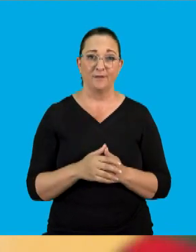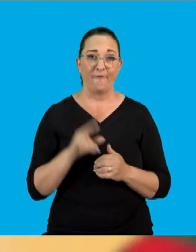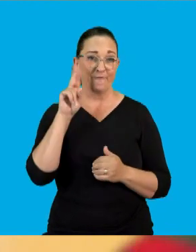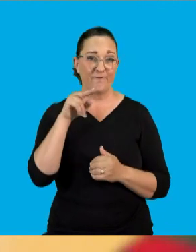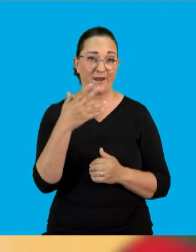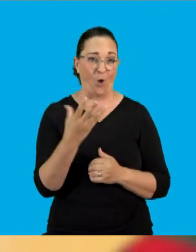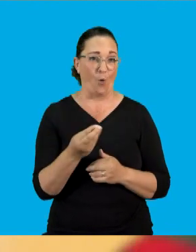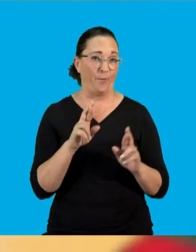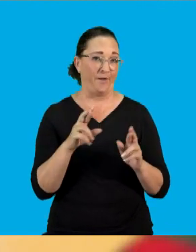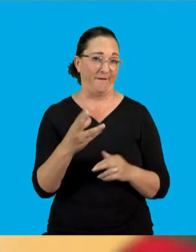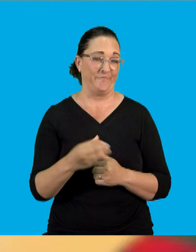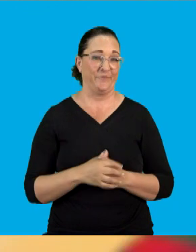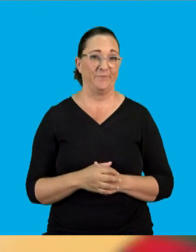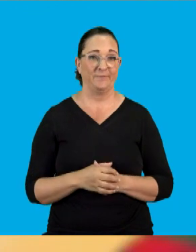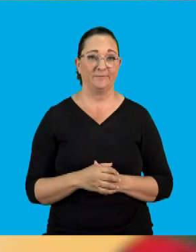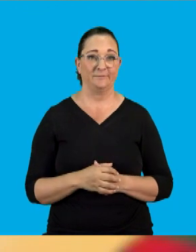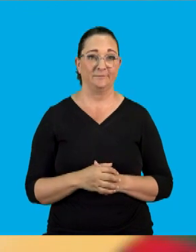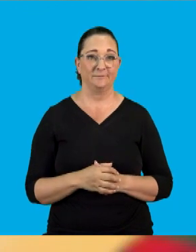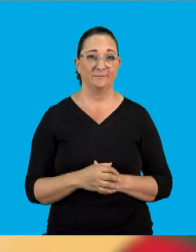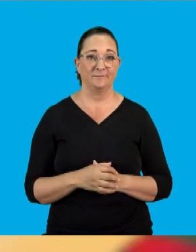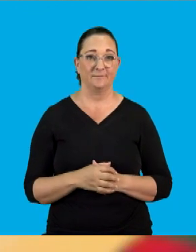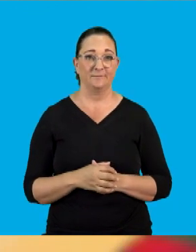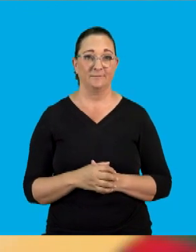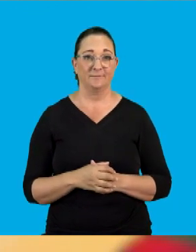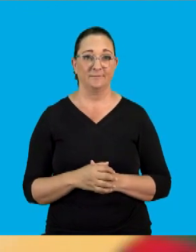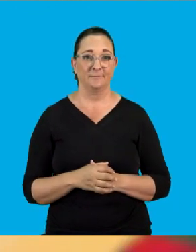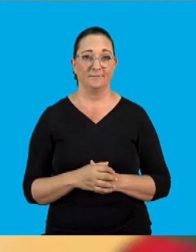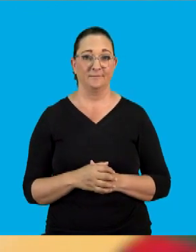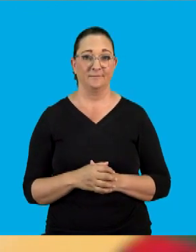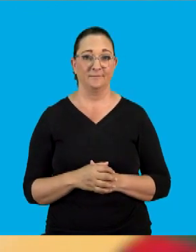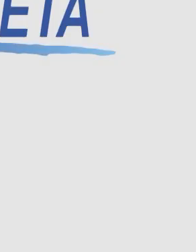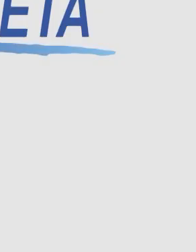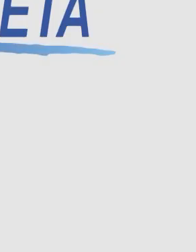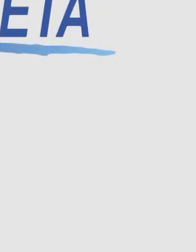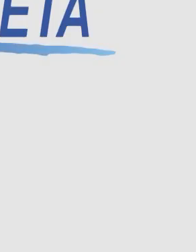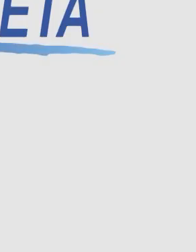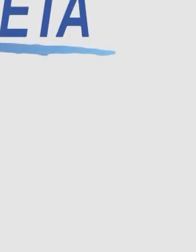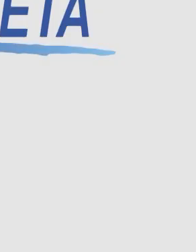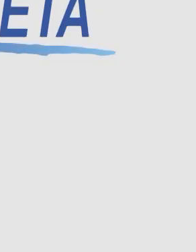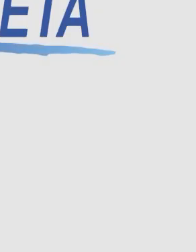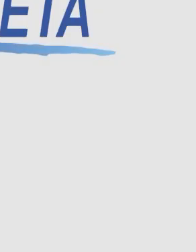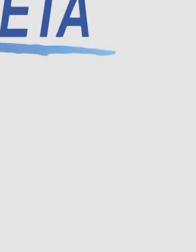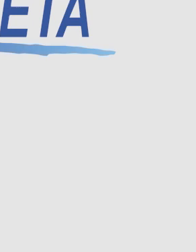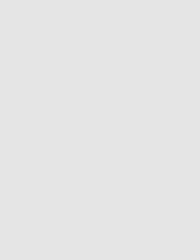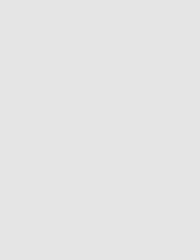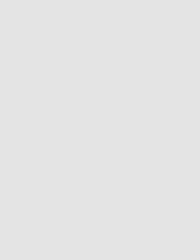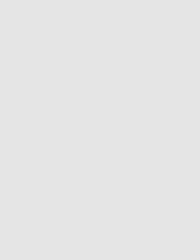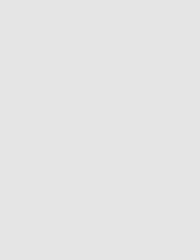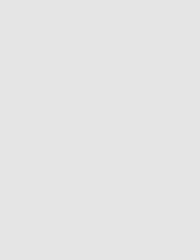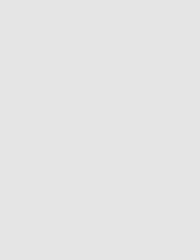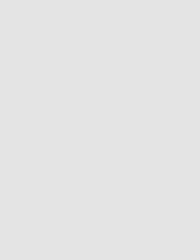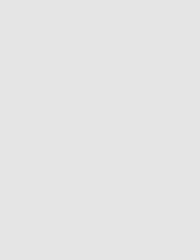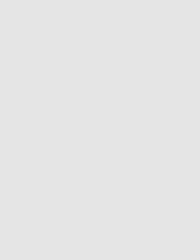I hope you had as much fun as I did. Until I see you next time, bye.